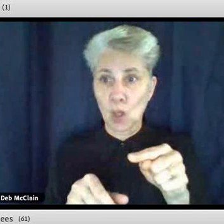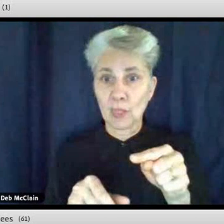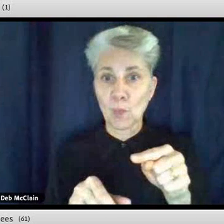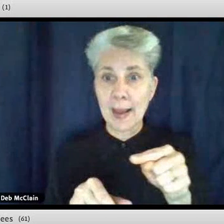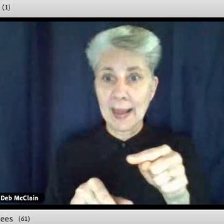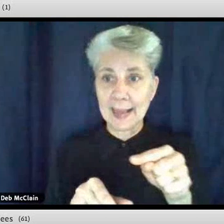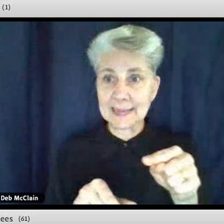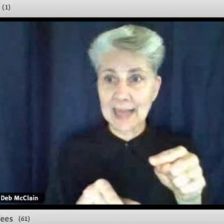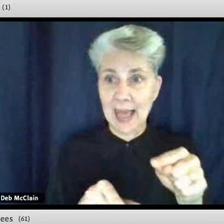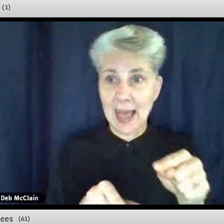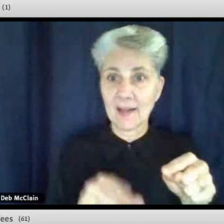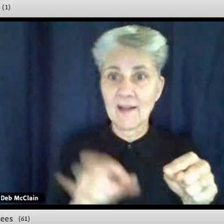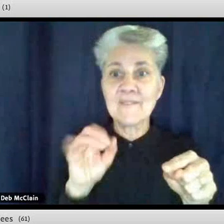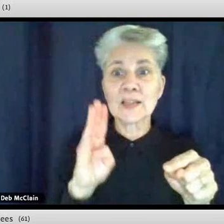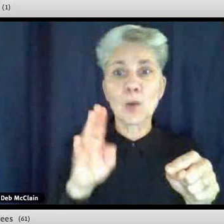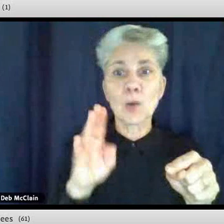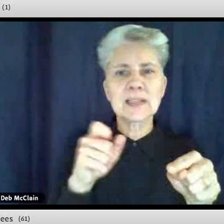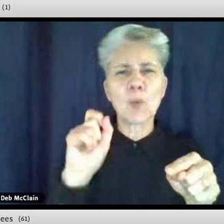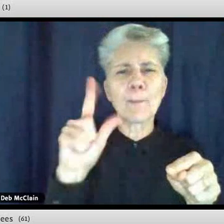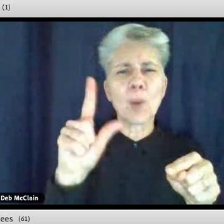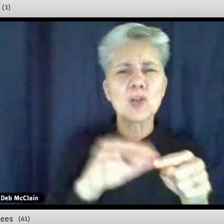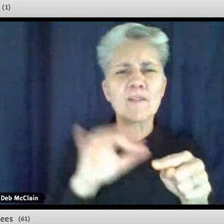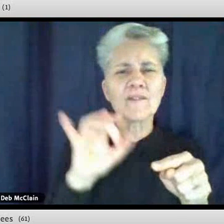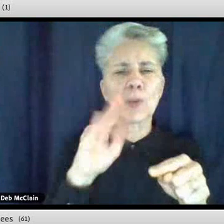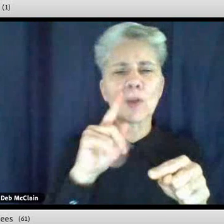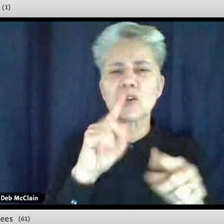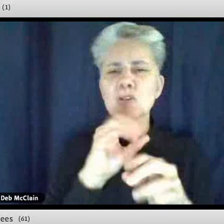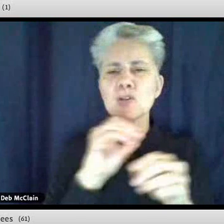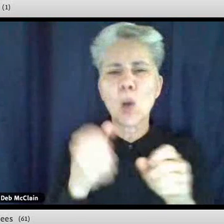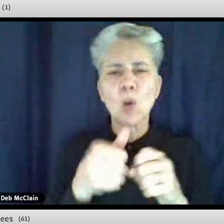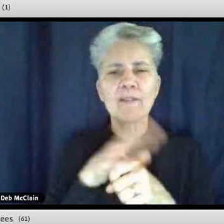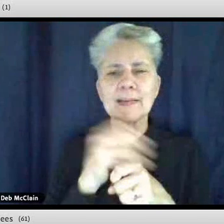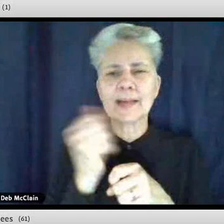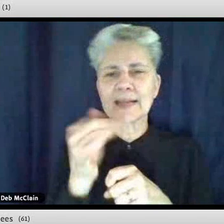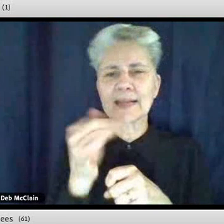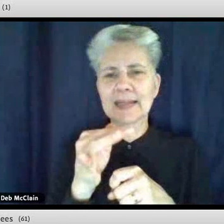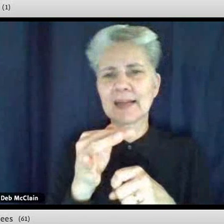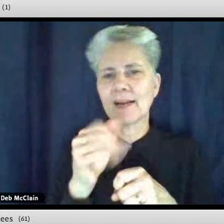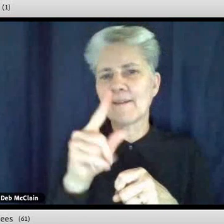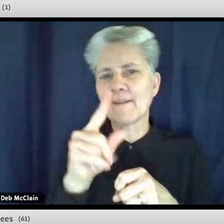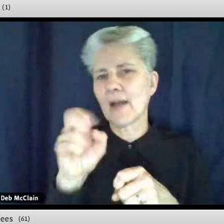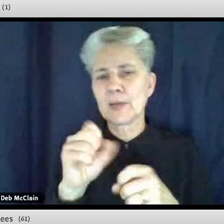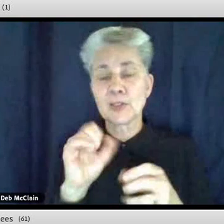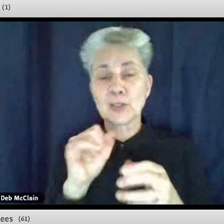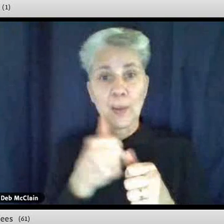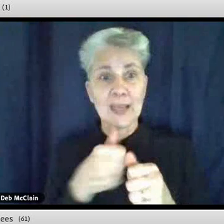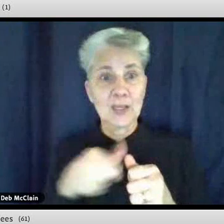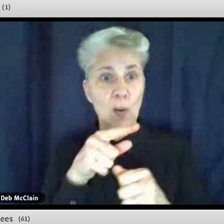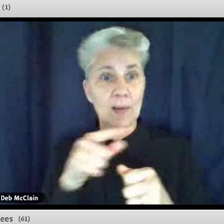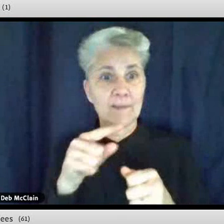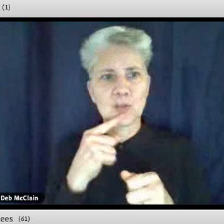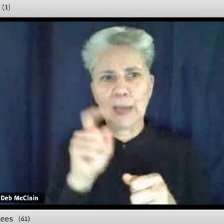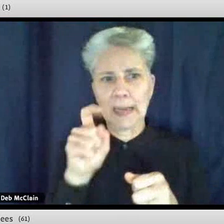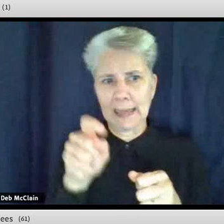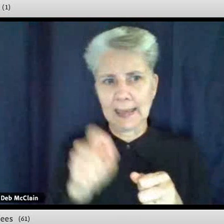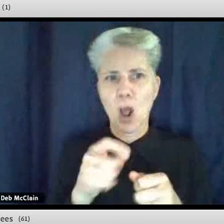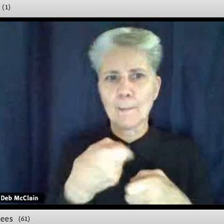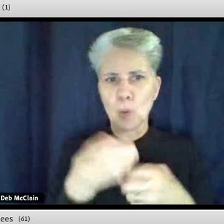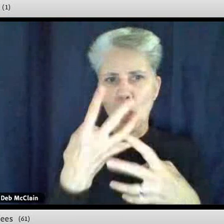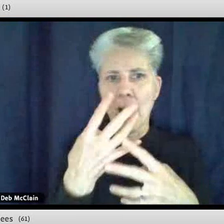pants on fire setting over here. If you look on the right hand side for Facebook, that somebody posted on Facebook, there is no